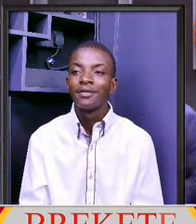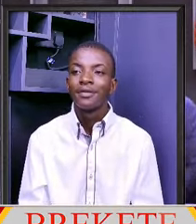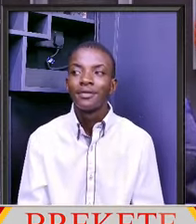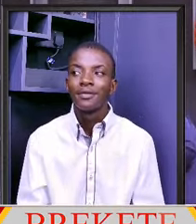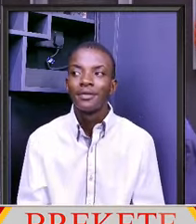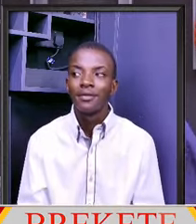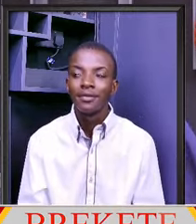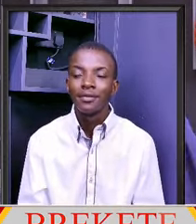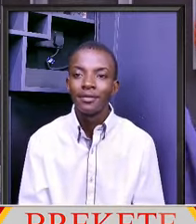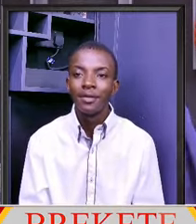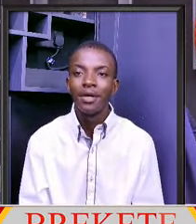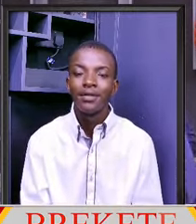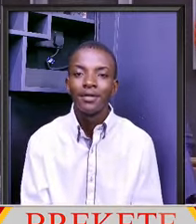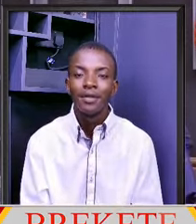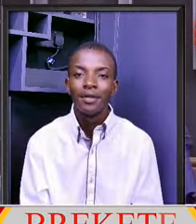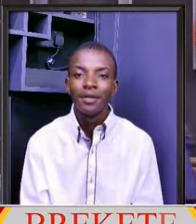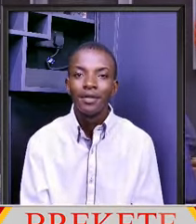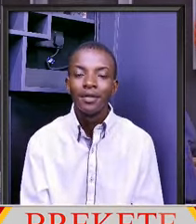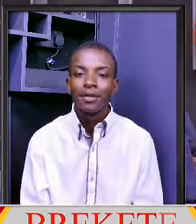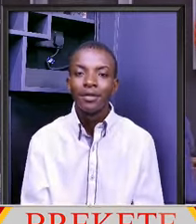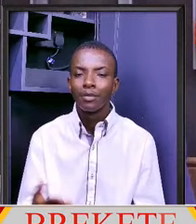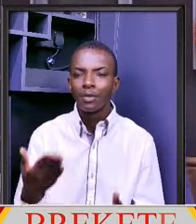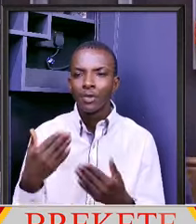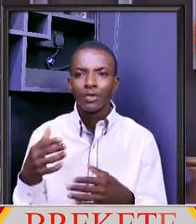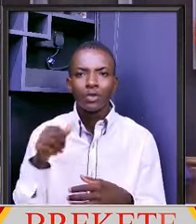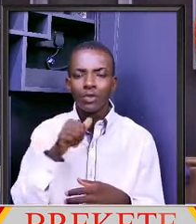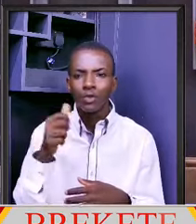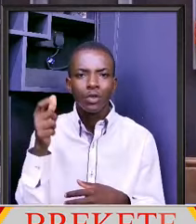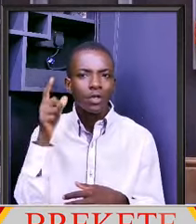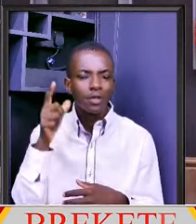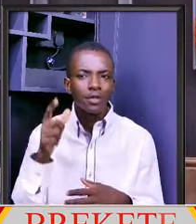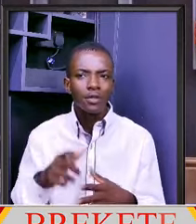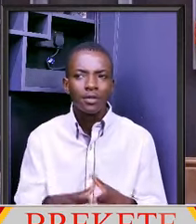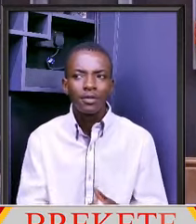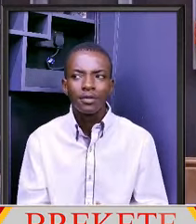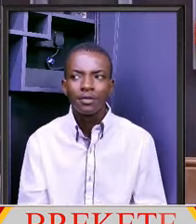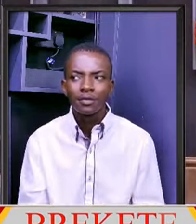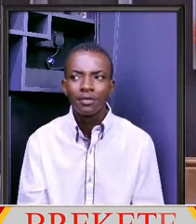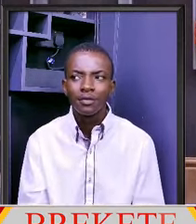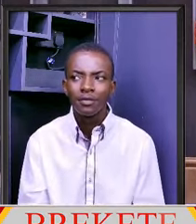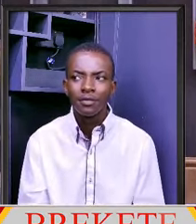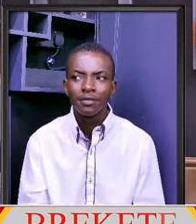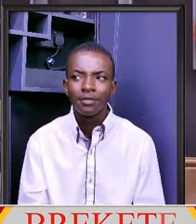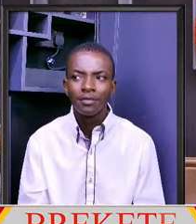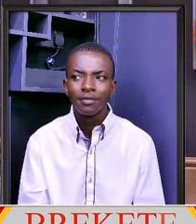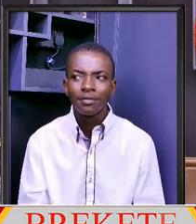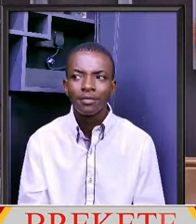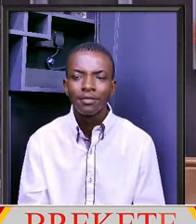because he wasn't listening. Yes, hello.